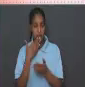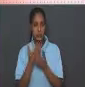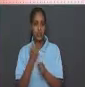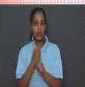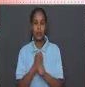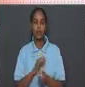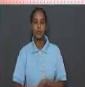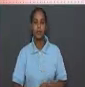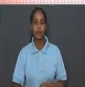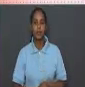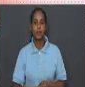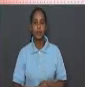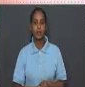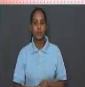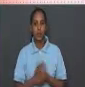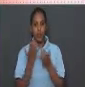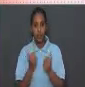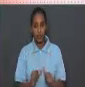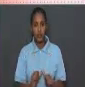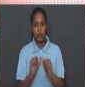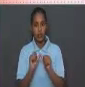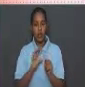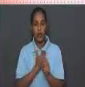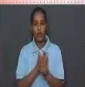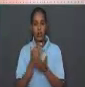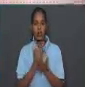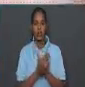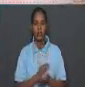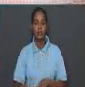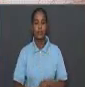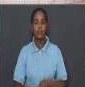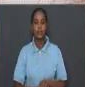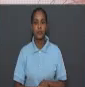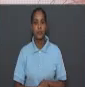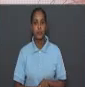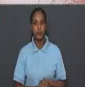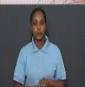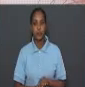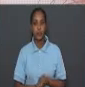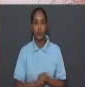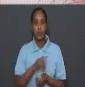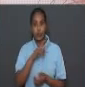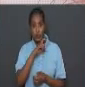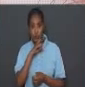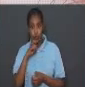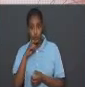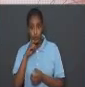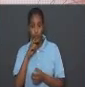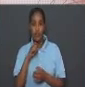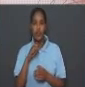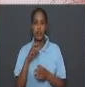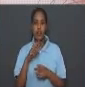work. Let us continue with our lesson. The solid reaction